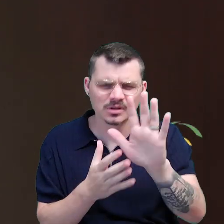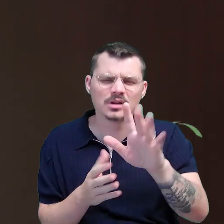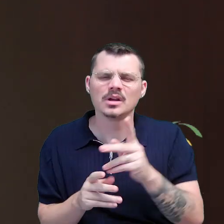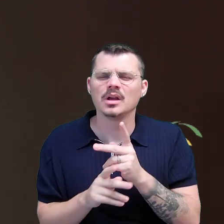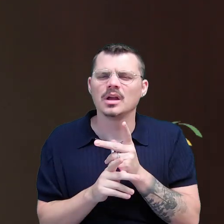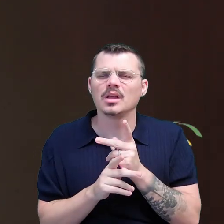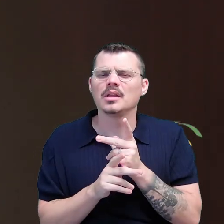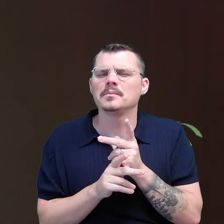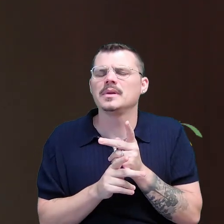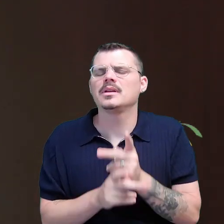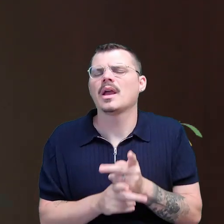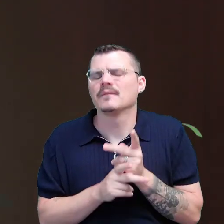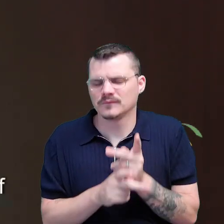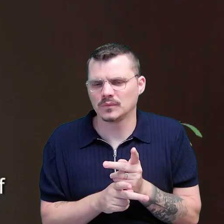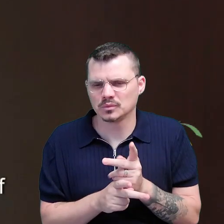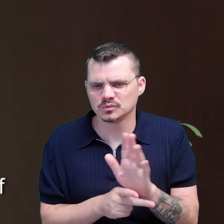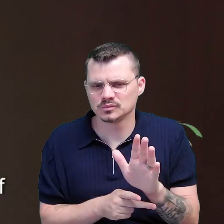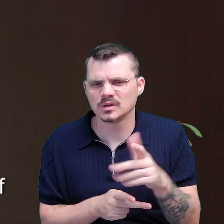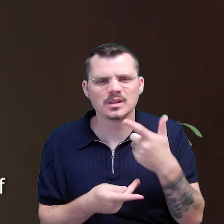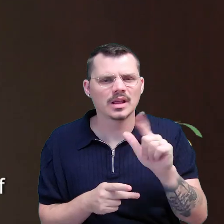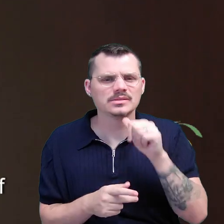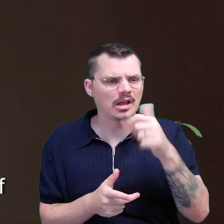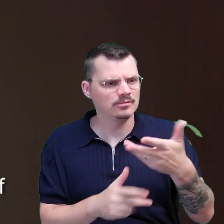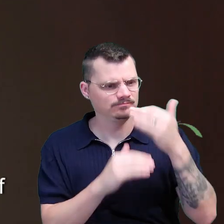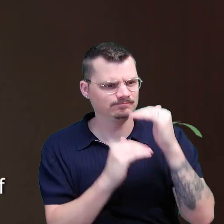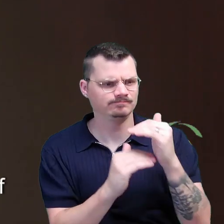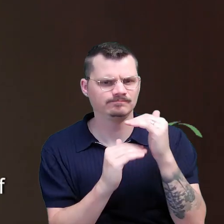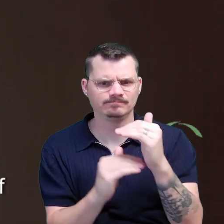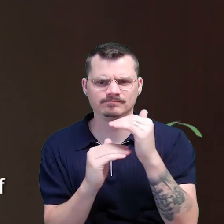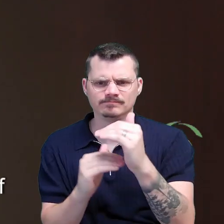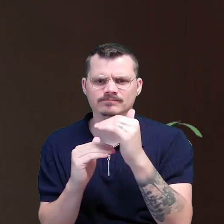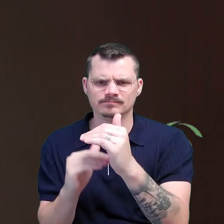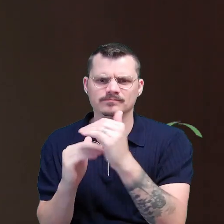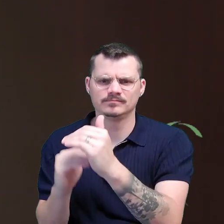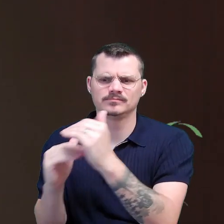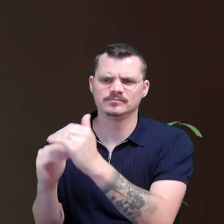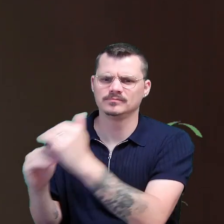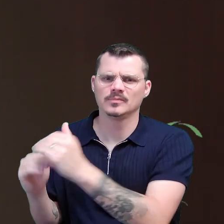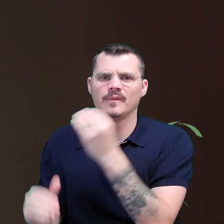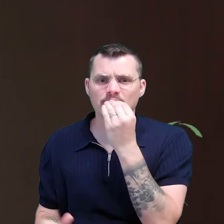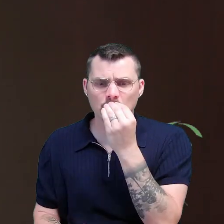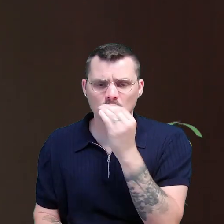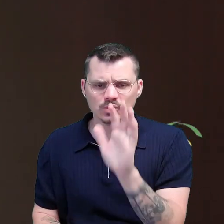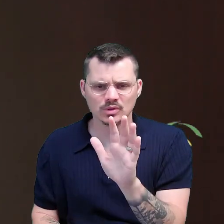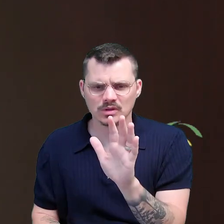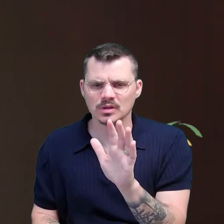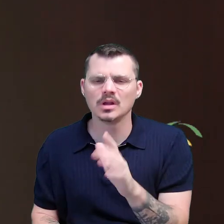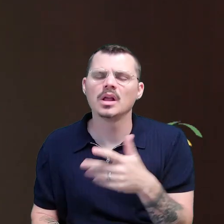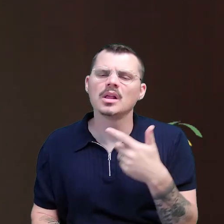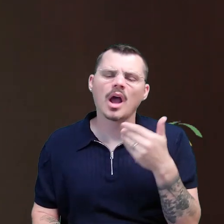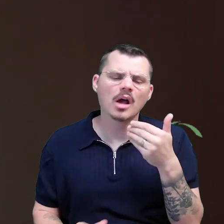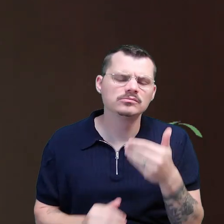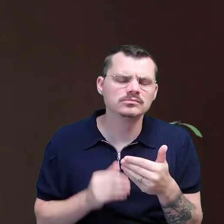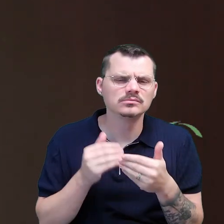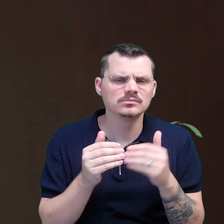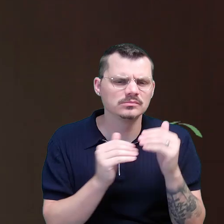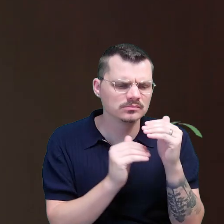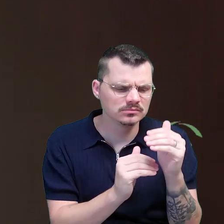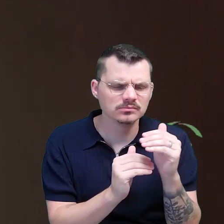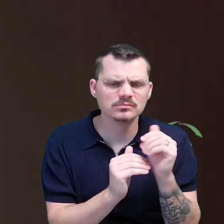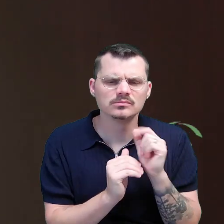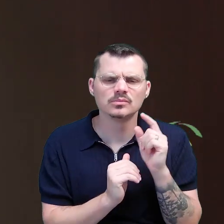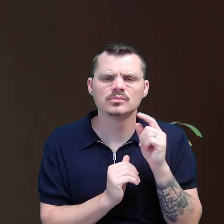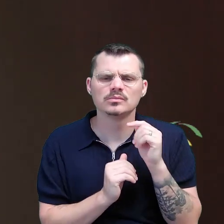be careful. Let's not restrict access to every kind of food on earth. Let's go very deliberately.